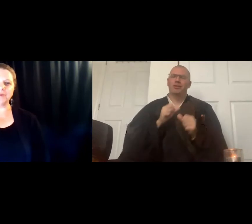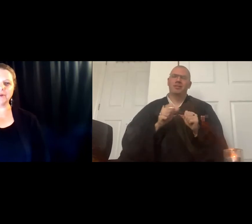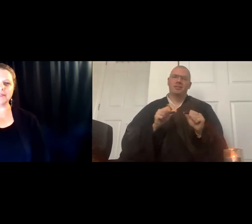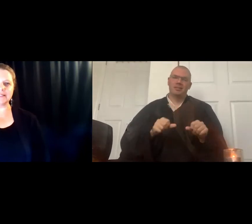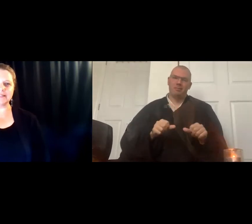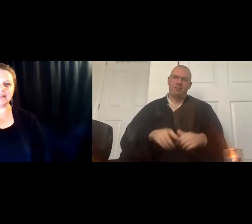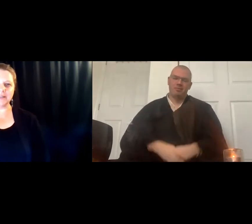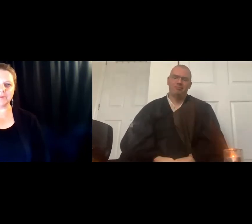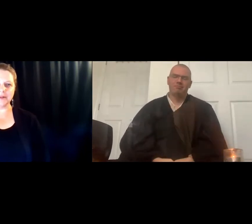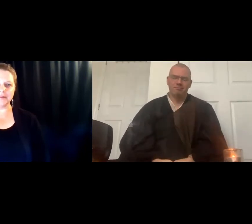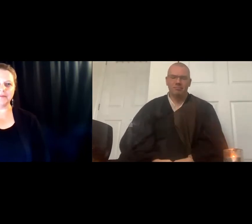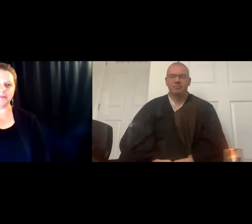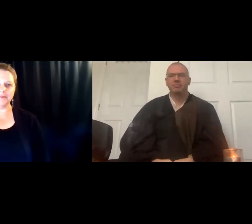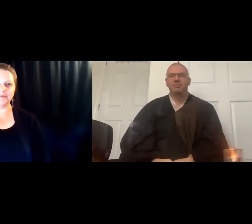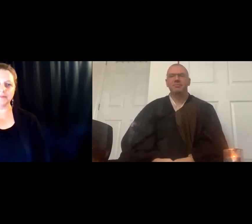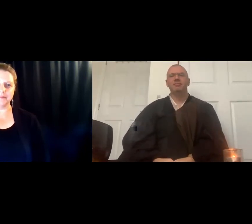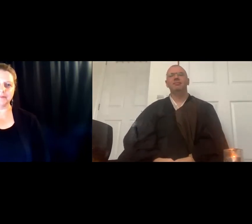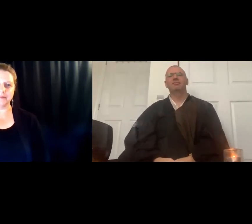And that word sustainable,